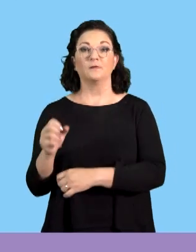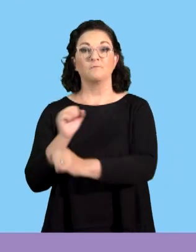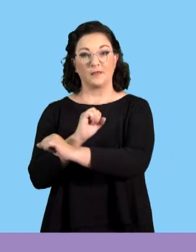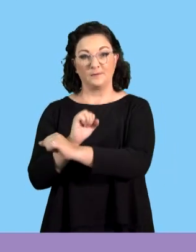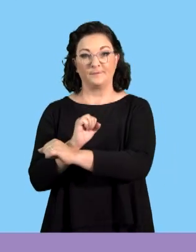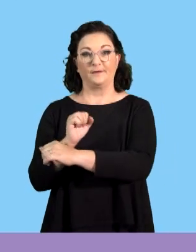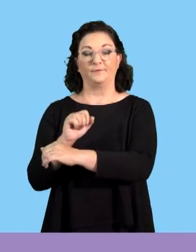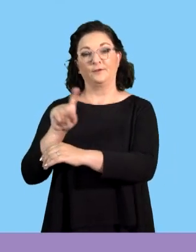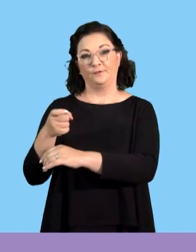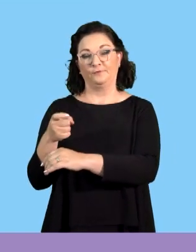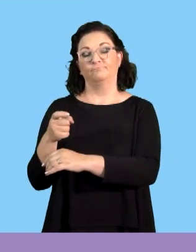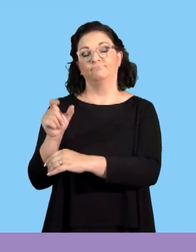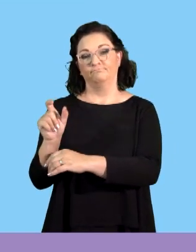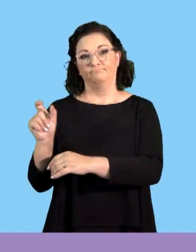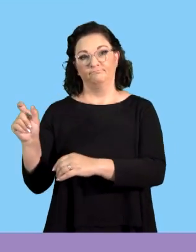one.